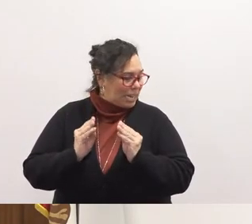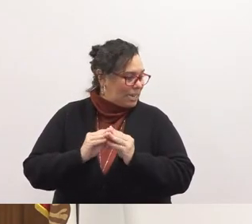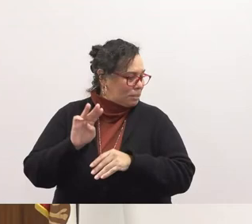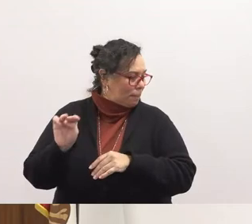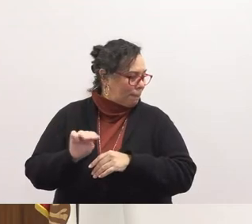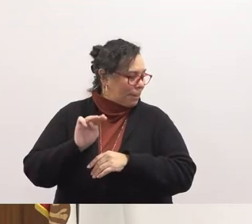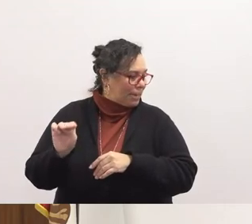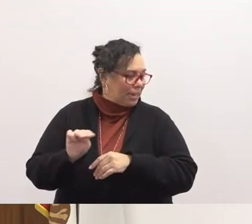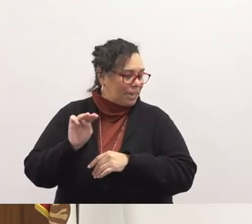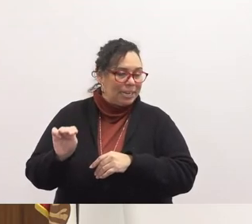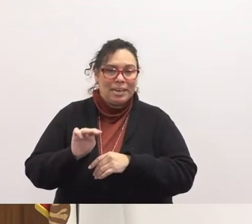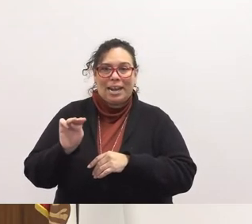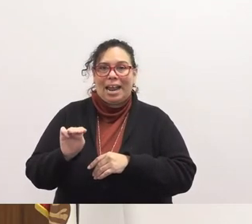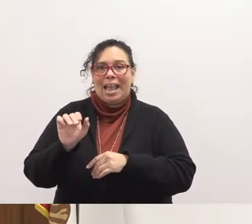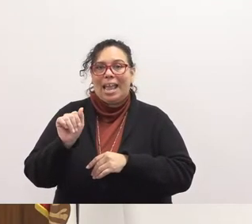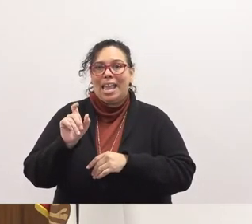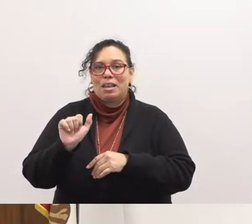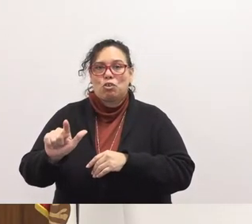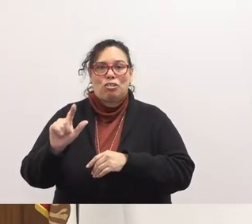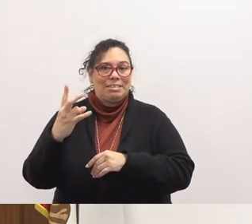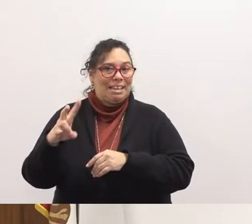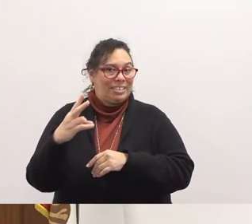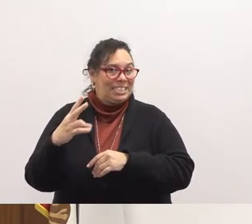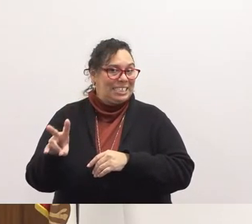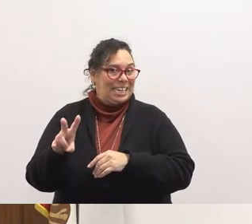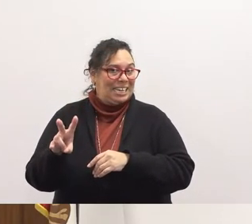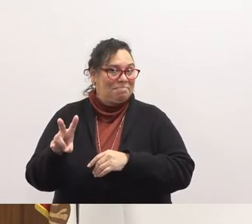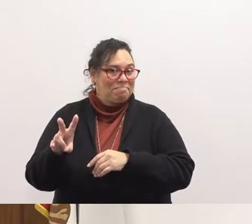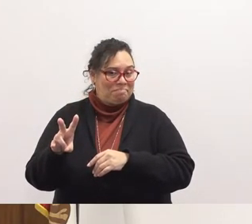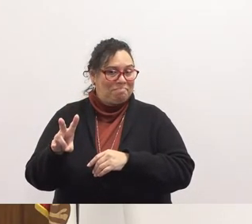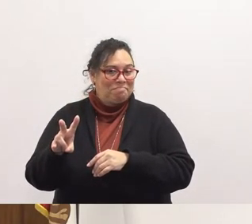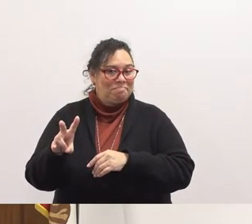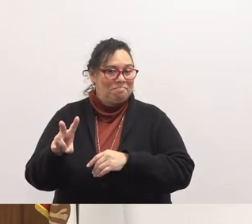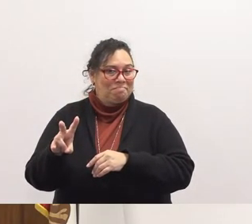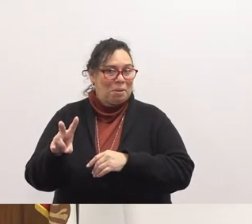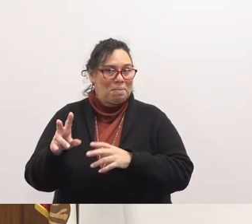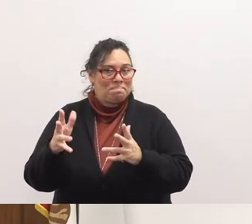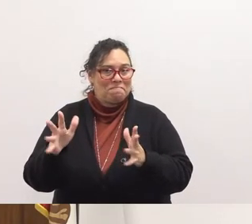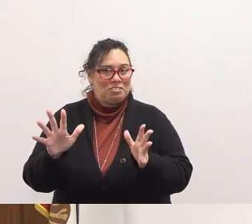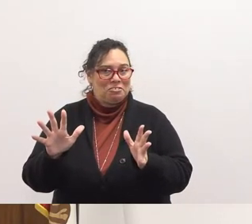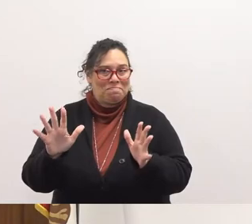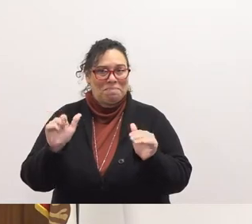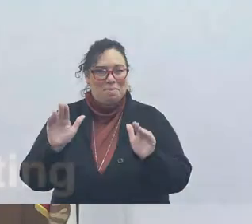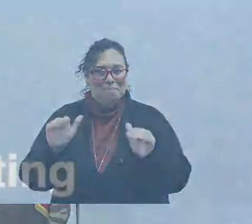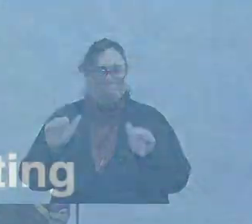so Monday, April 17th.